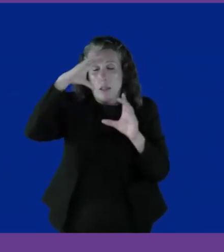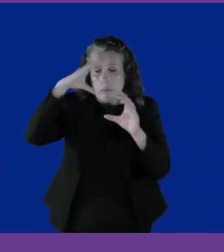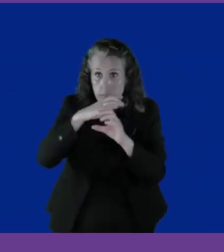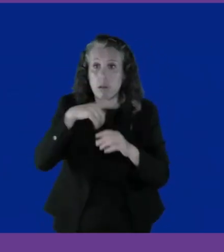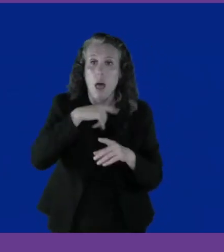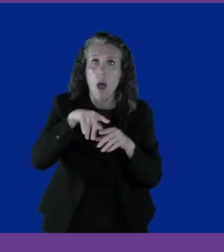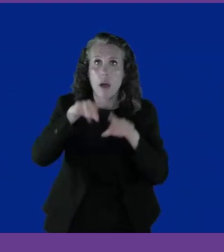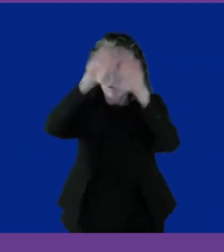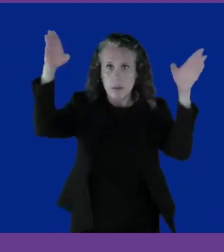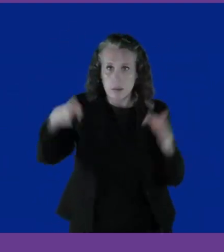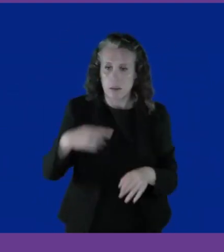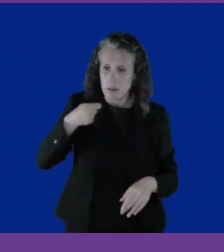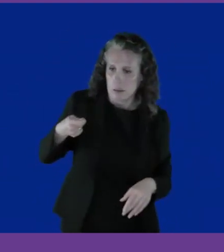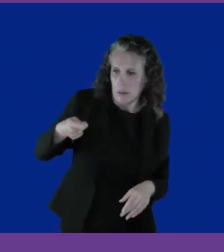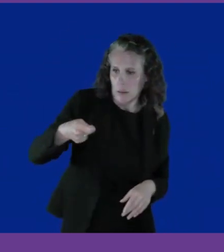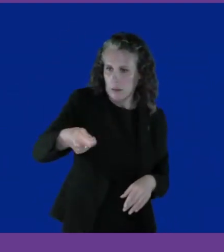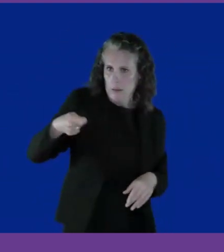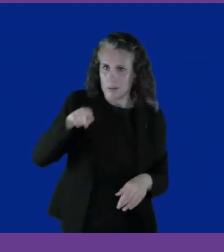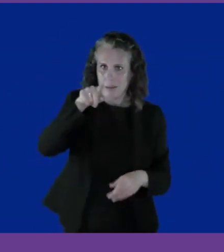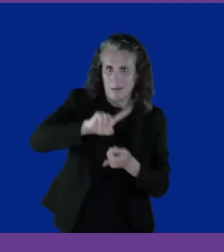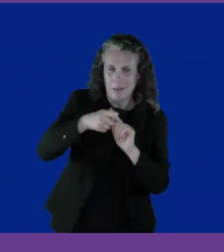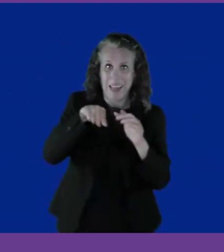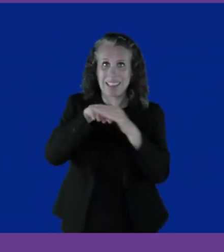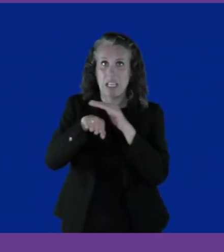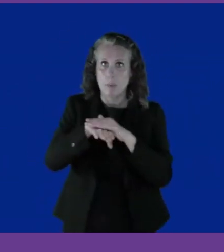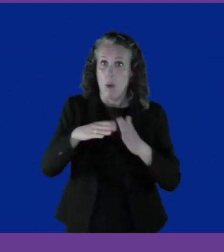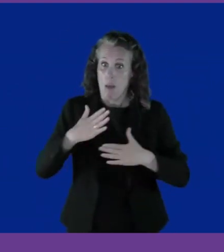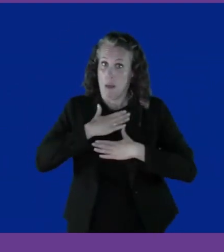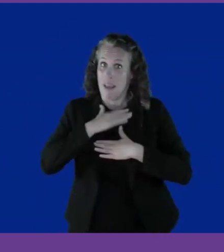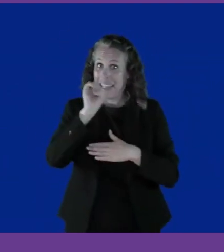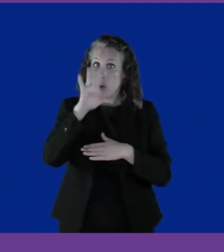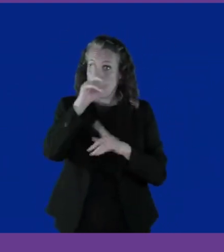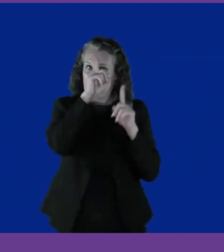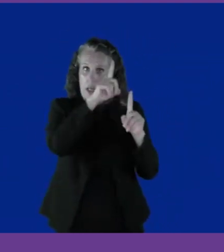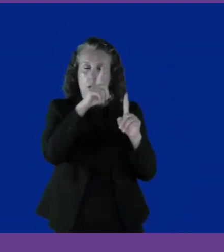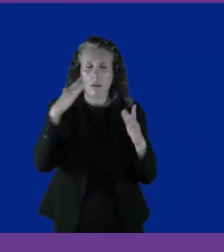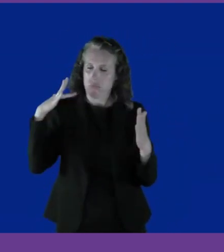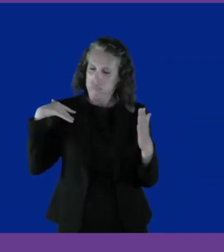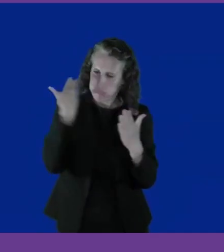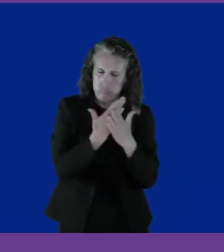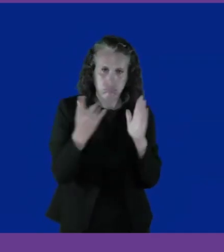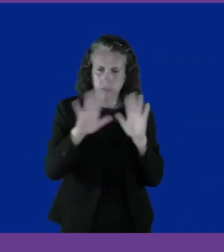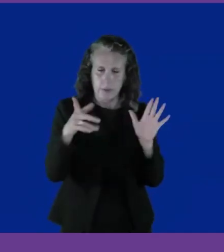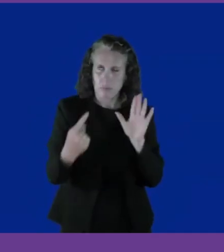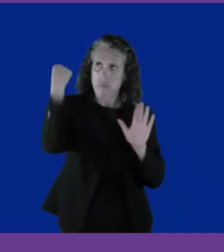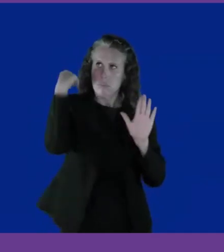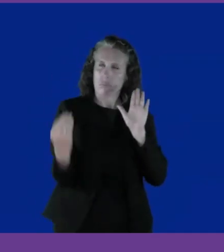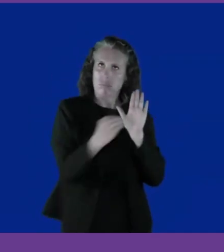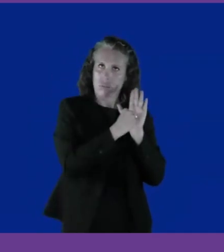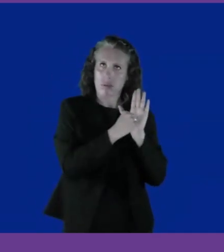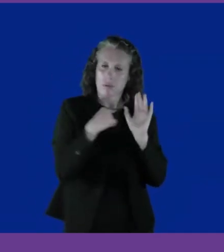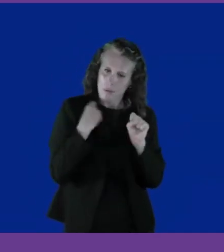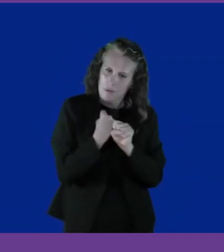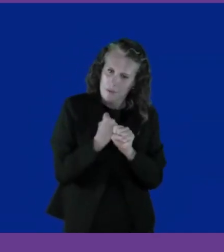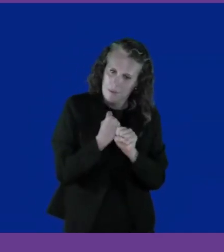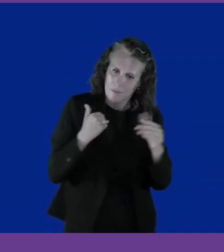terminals, has been high on our own agenda, EBU's agenda, for quite some time. And especially